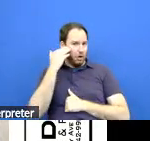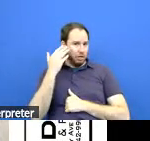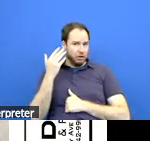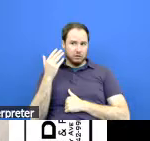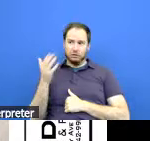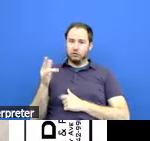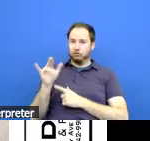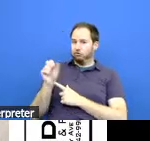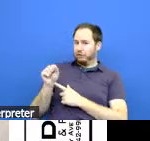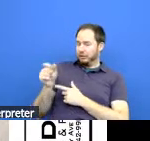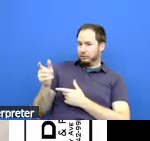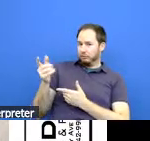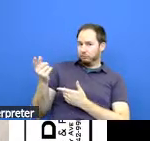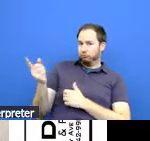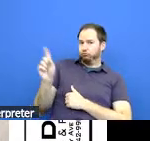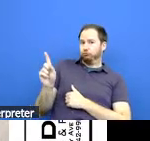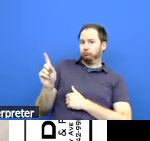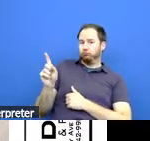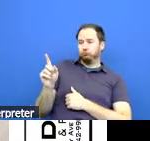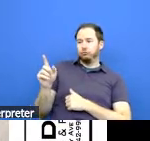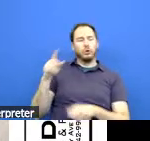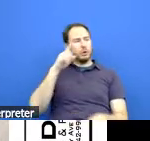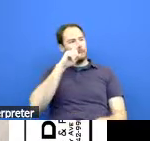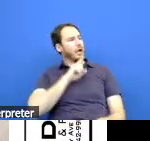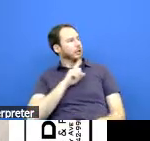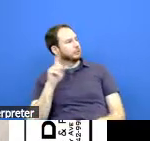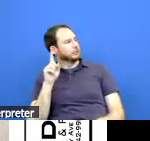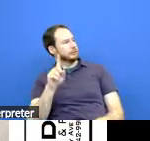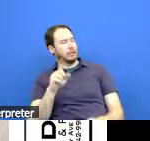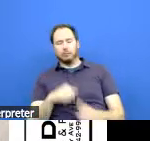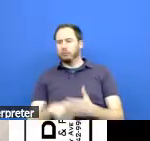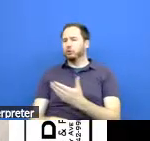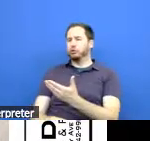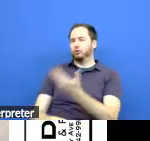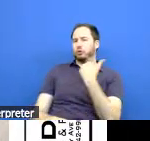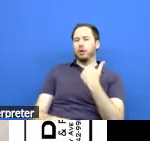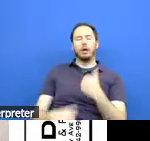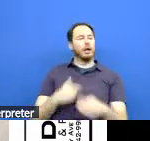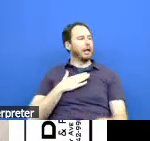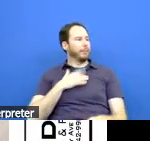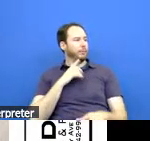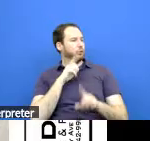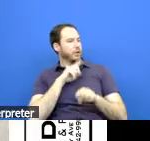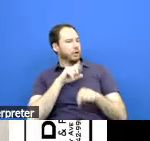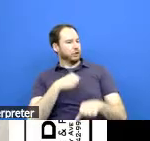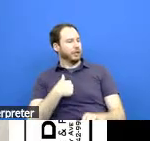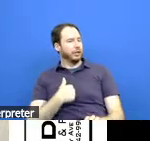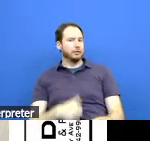Chris, that requires yeah, come on up. Yeah.